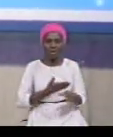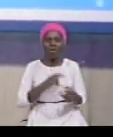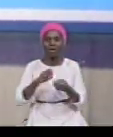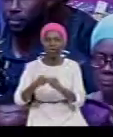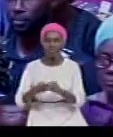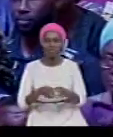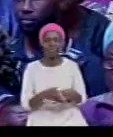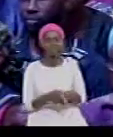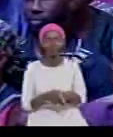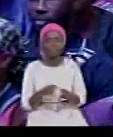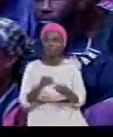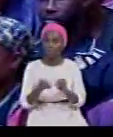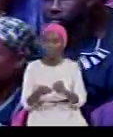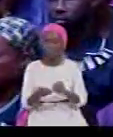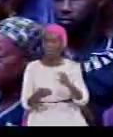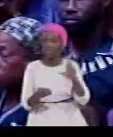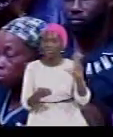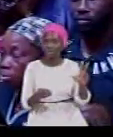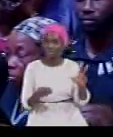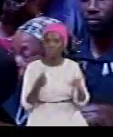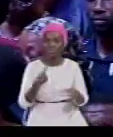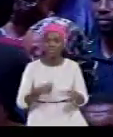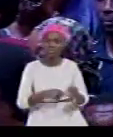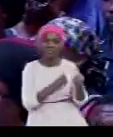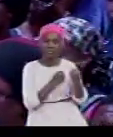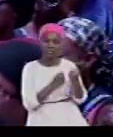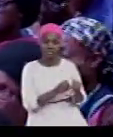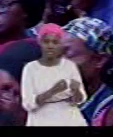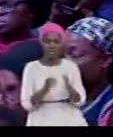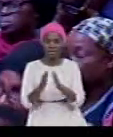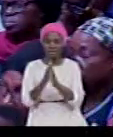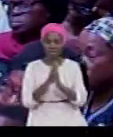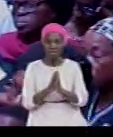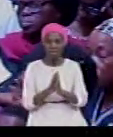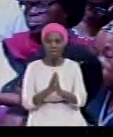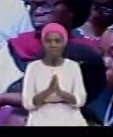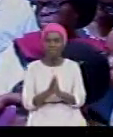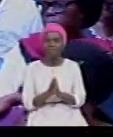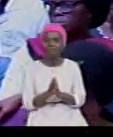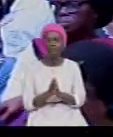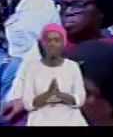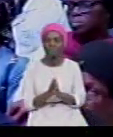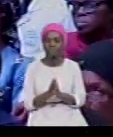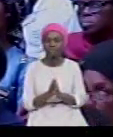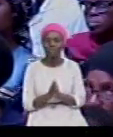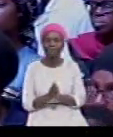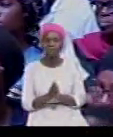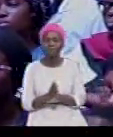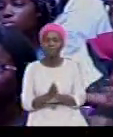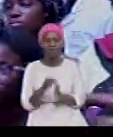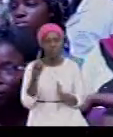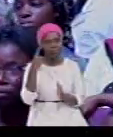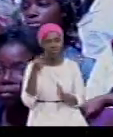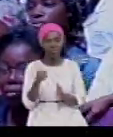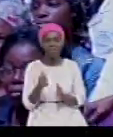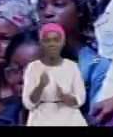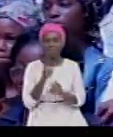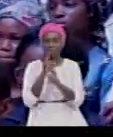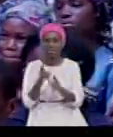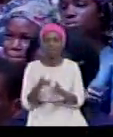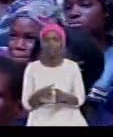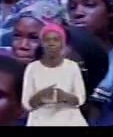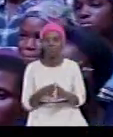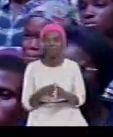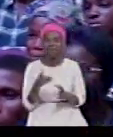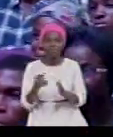afflictions. Number three, the confident prayer of the godly for an answer. The prayer